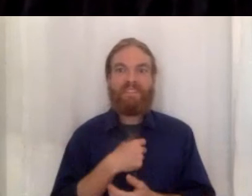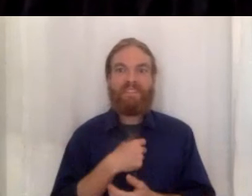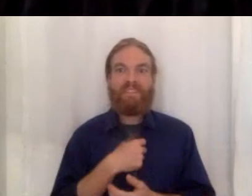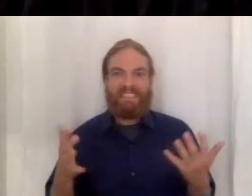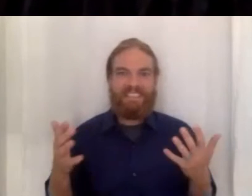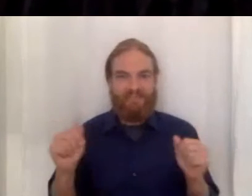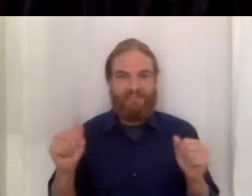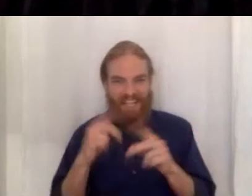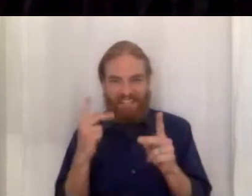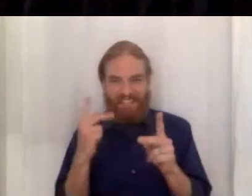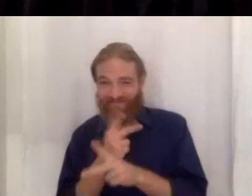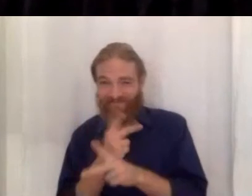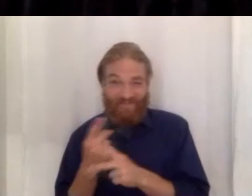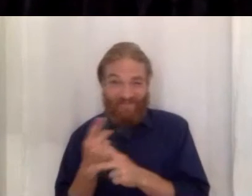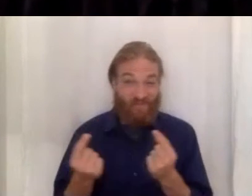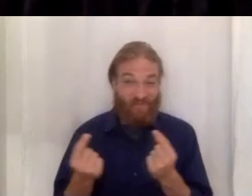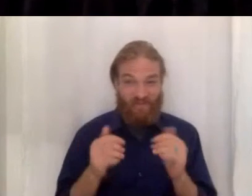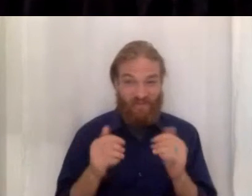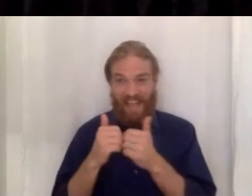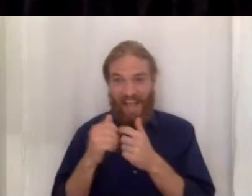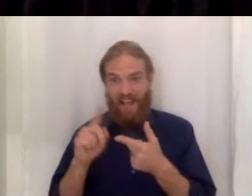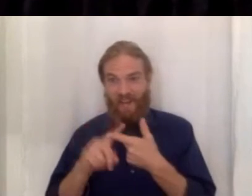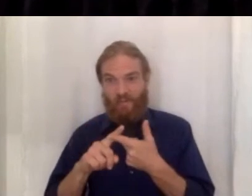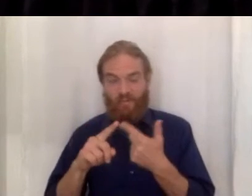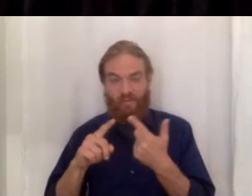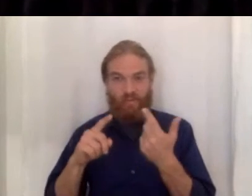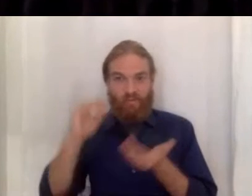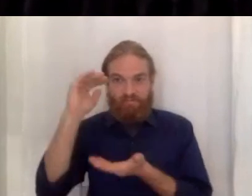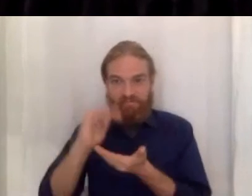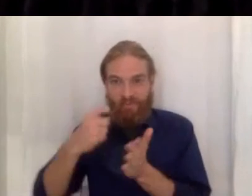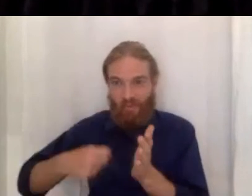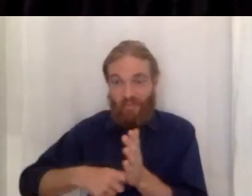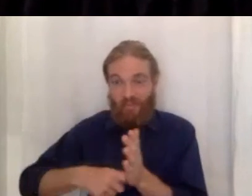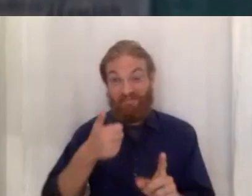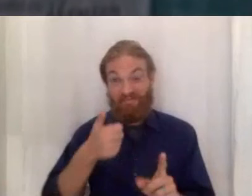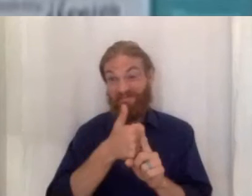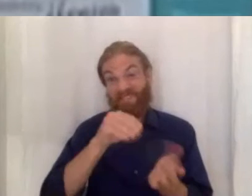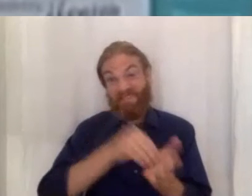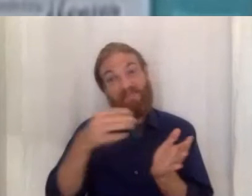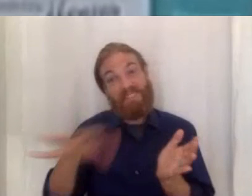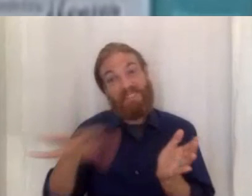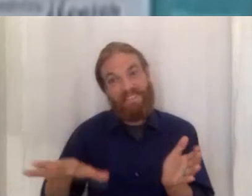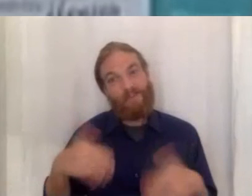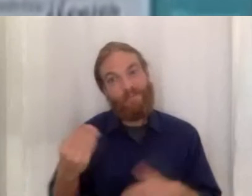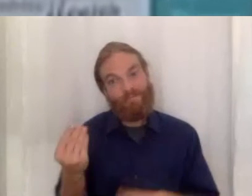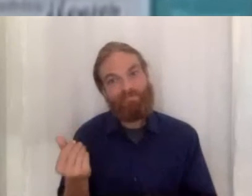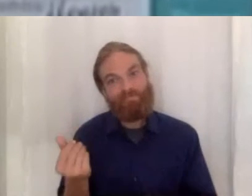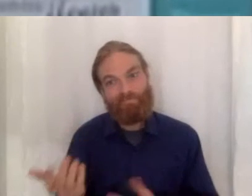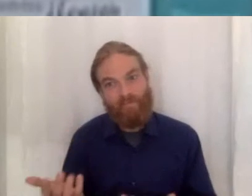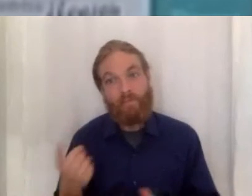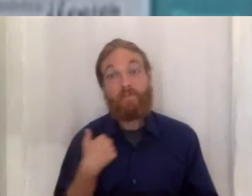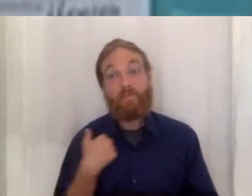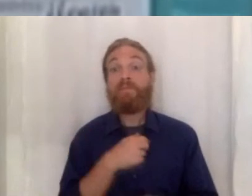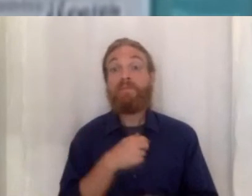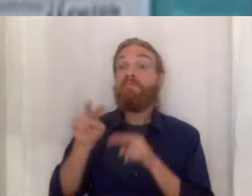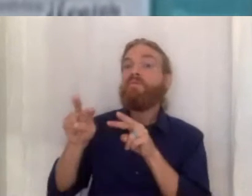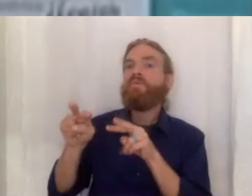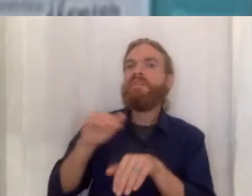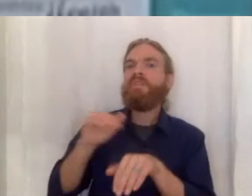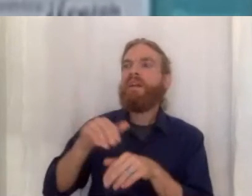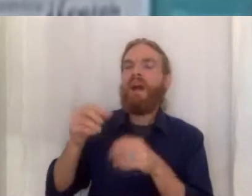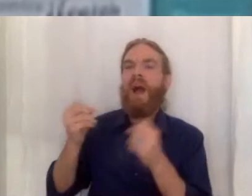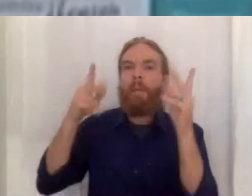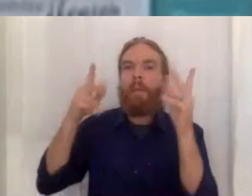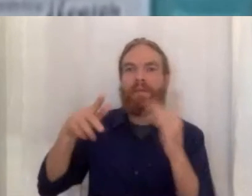also. And if we look at hospitalizations, it's 10 to 20 times the cost of the